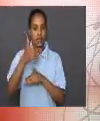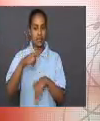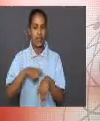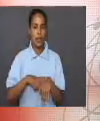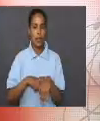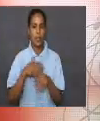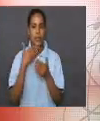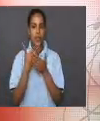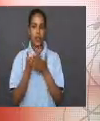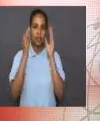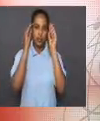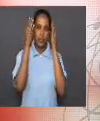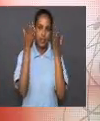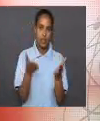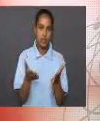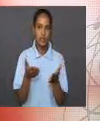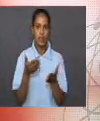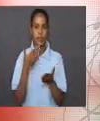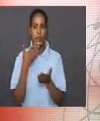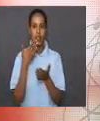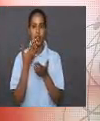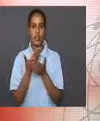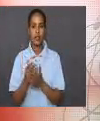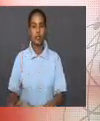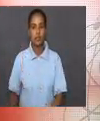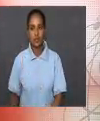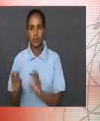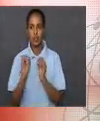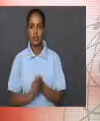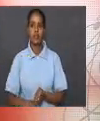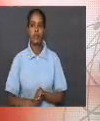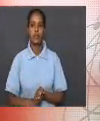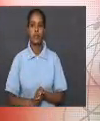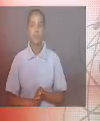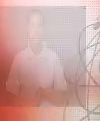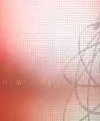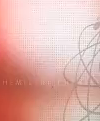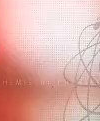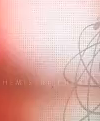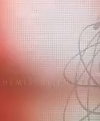thank you, teacher. Thank you, students.